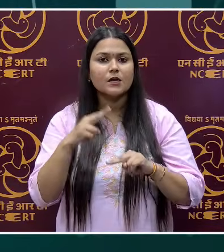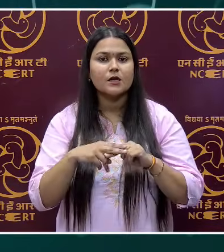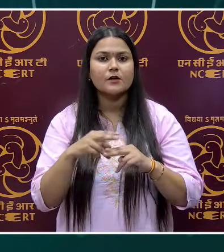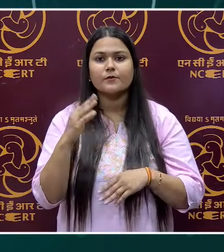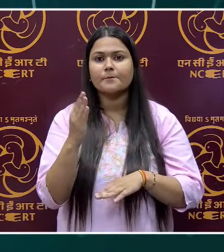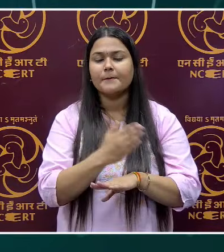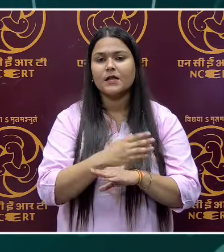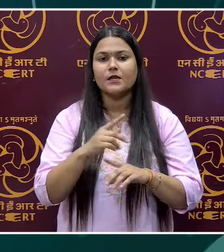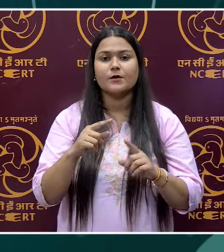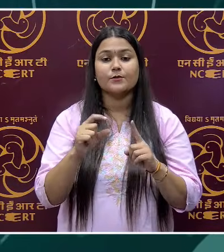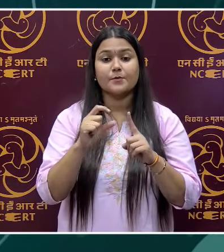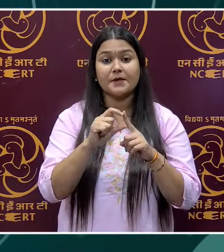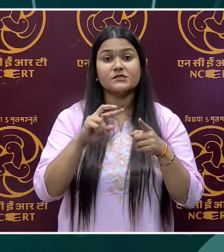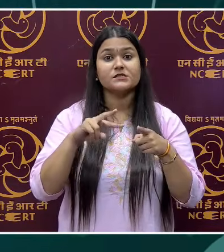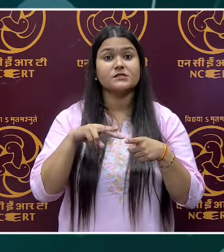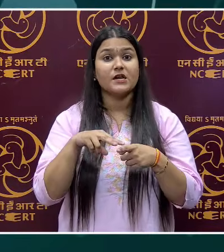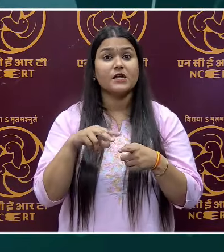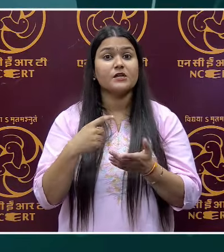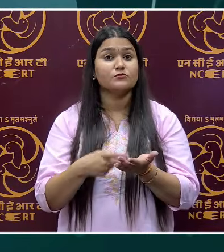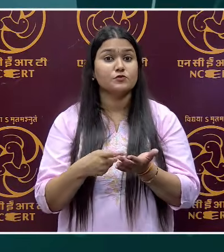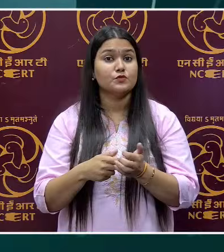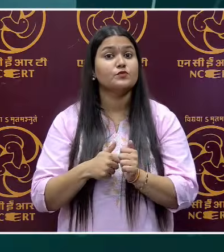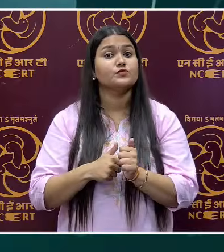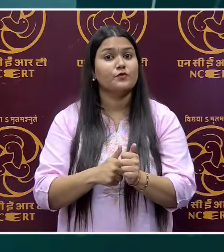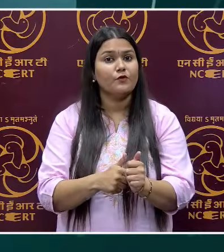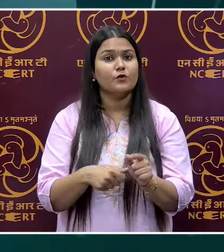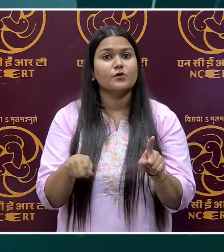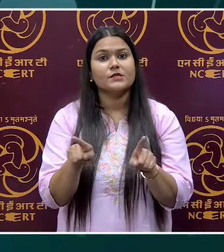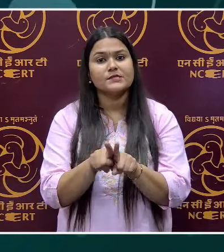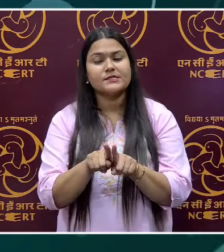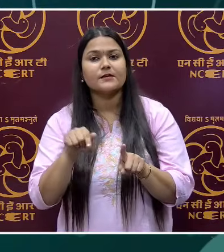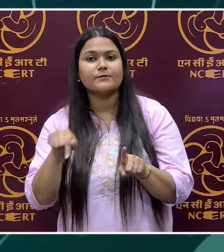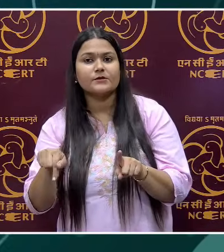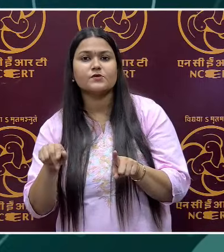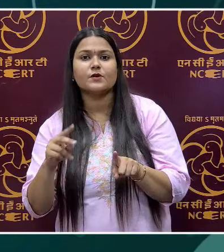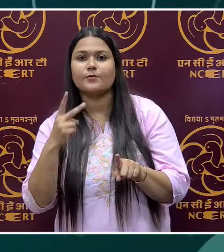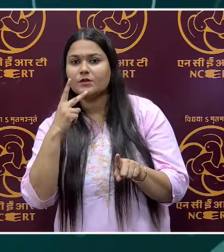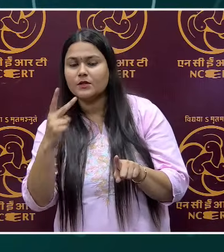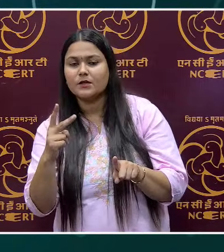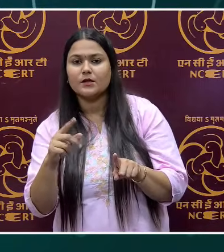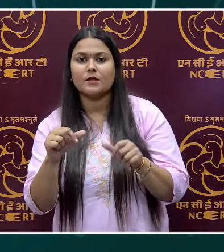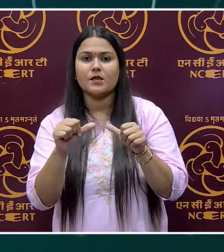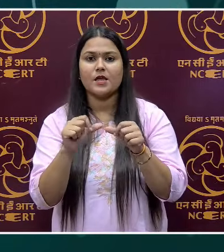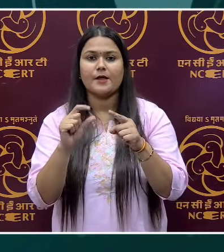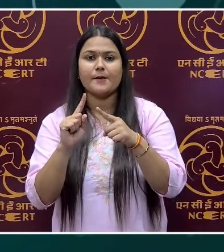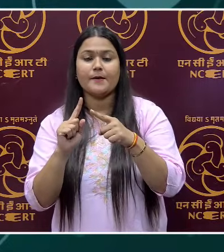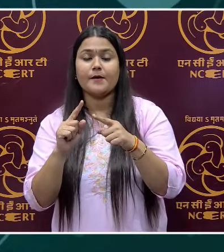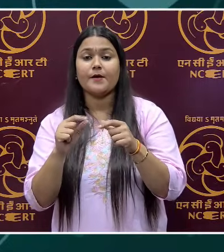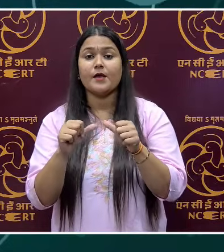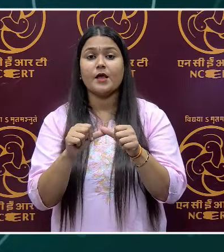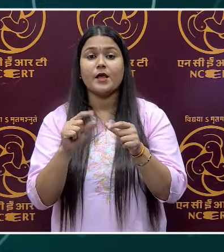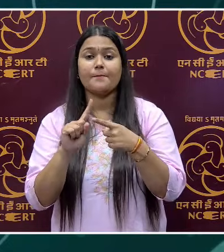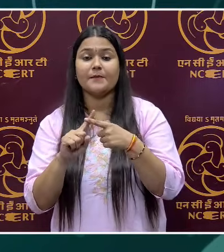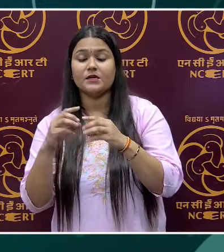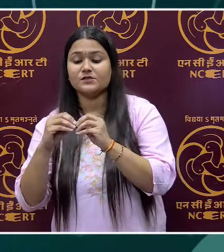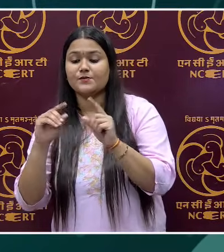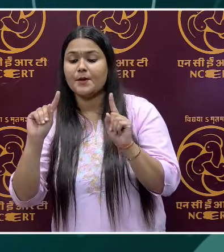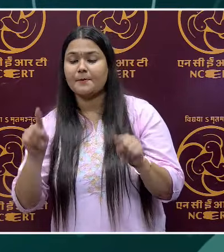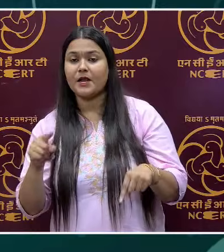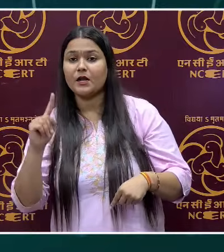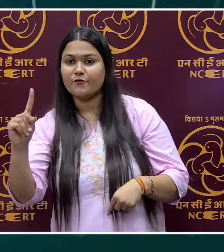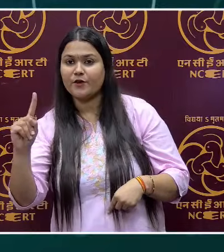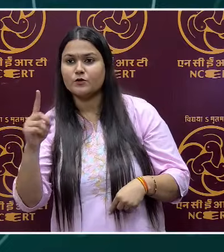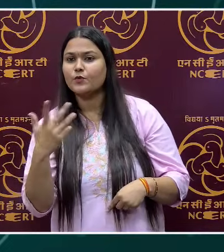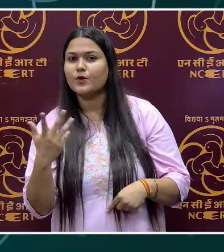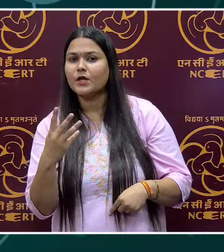from the Pascal's triangle. So from there we will see it is to be 1 and it is to be 1